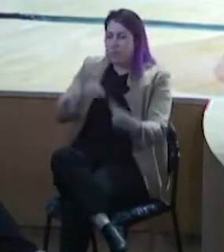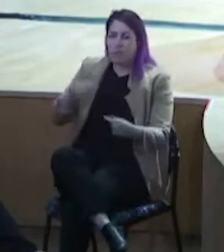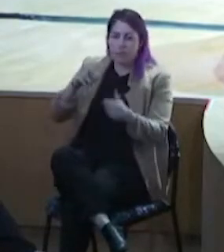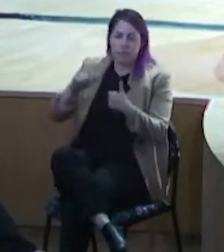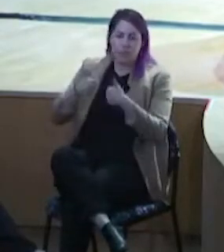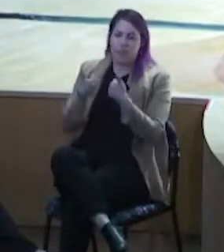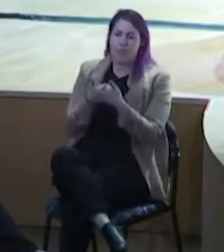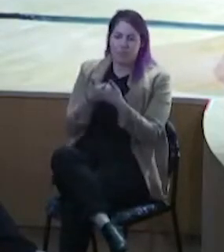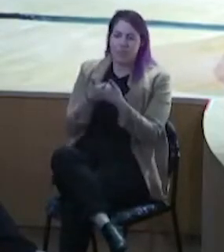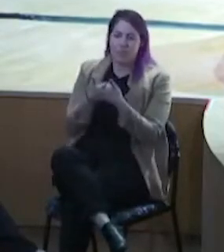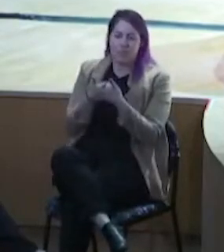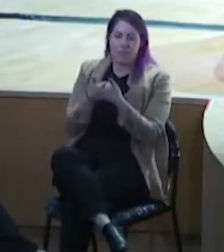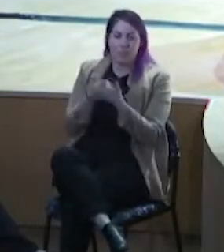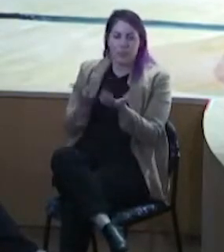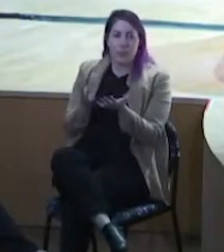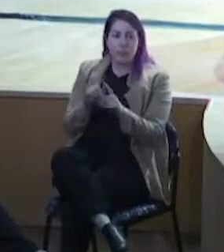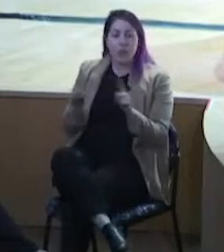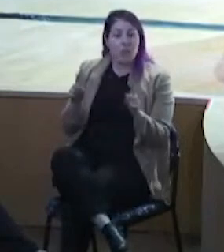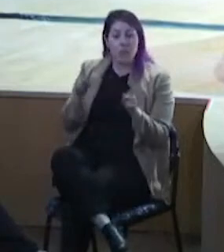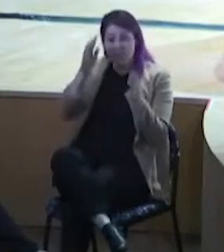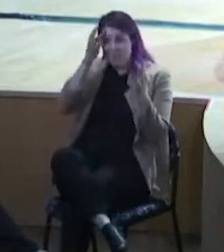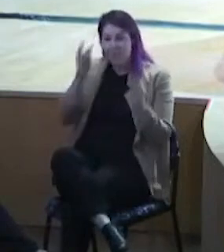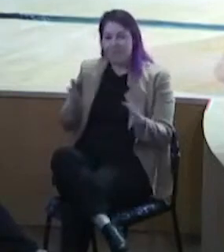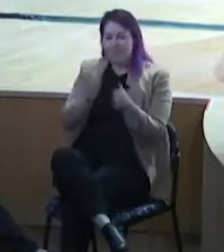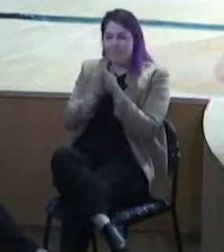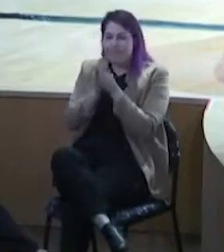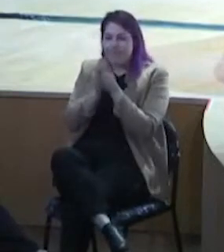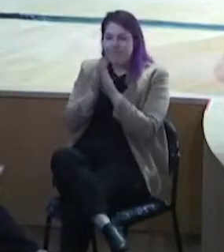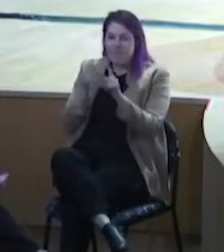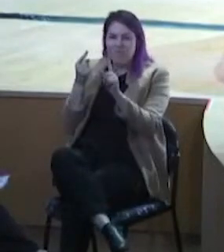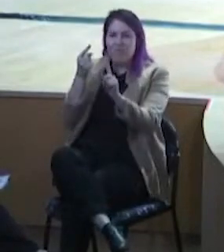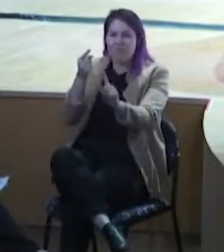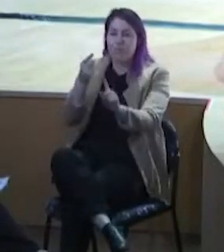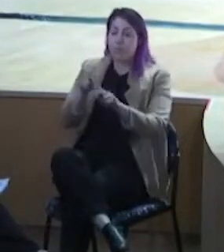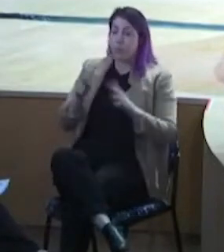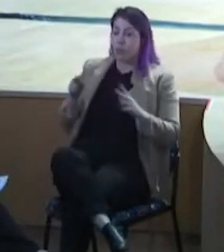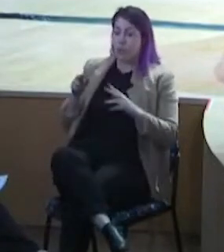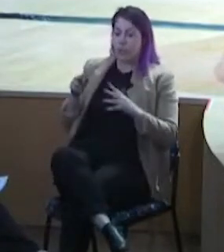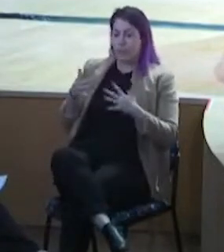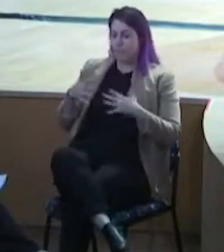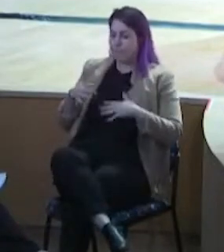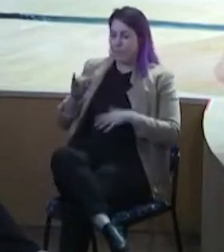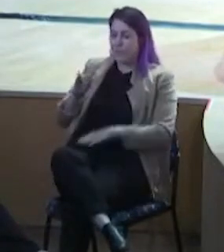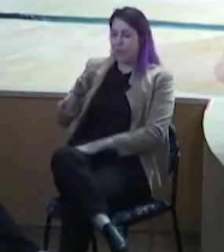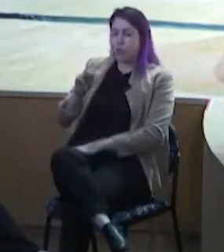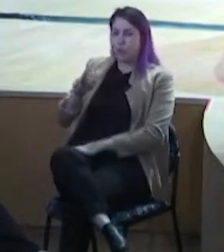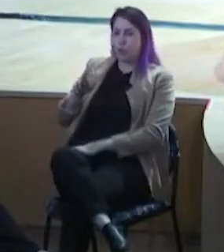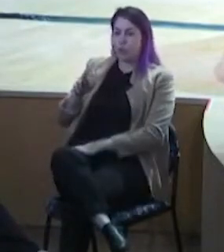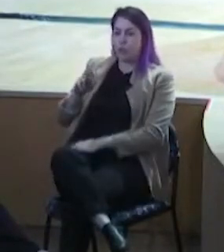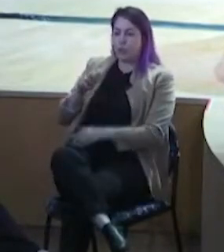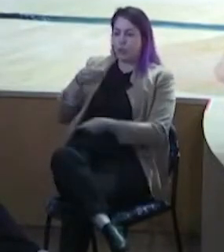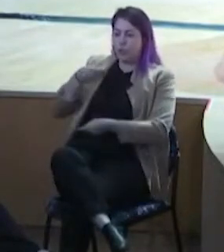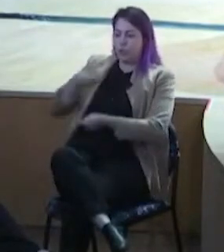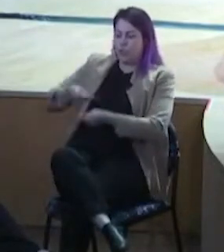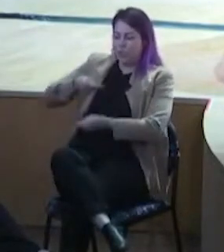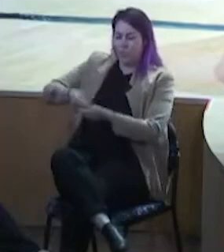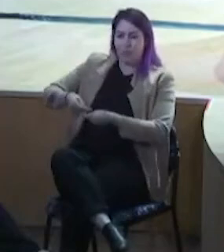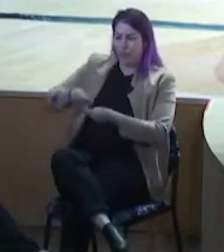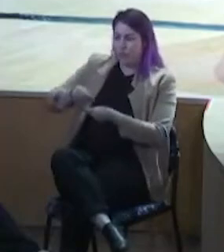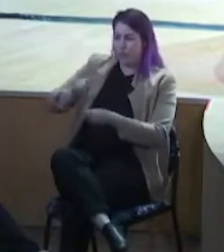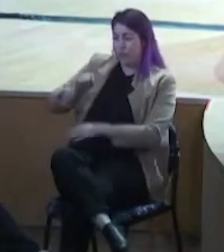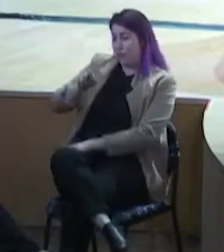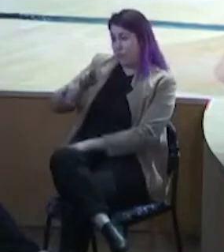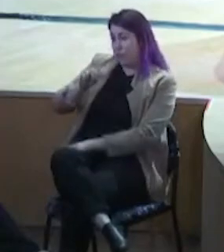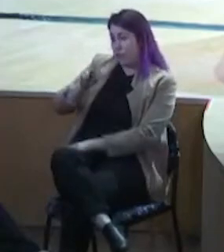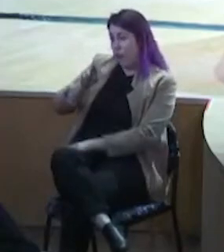process. But we are determined. This is very intergenerational trauma, and that means it'll take many